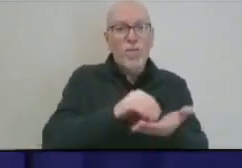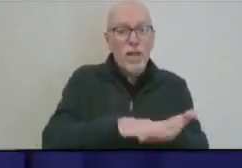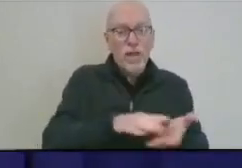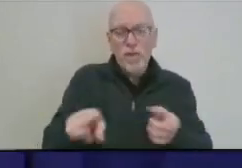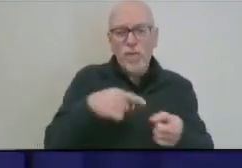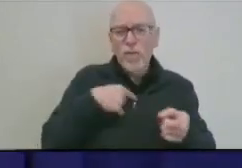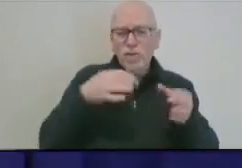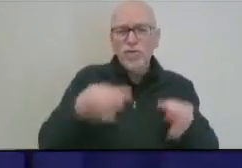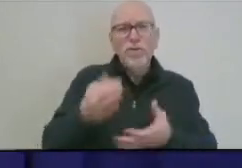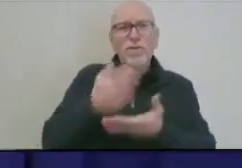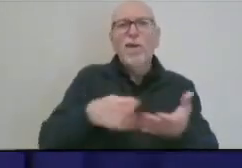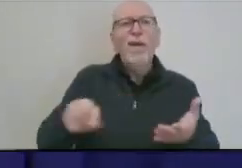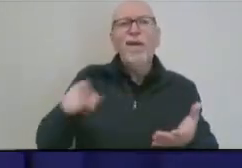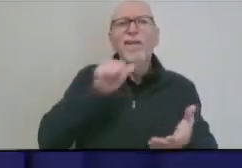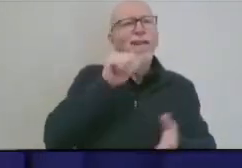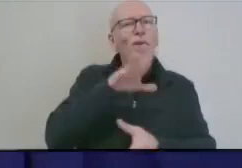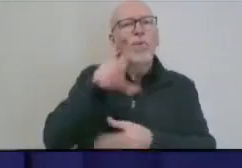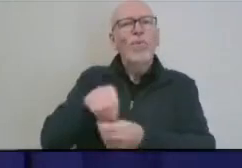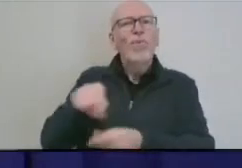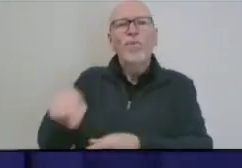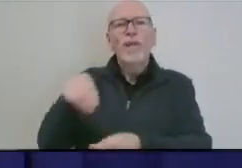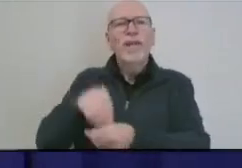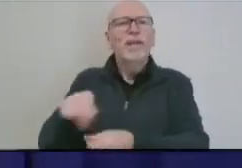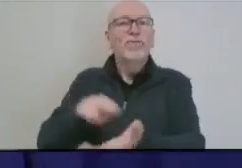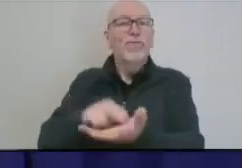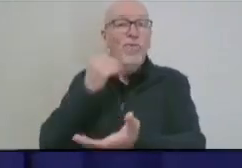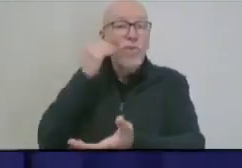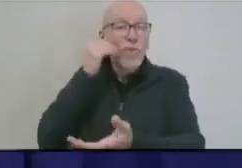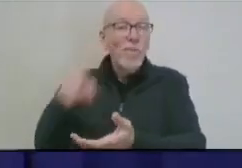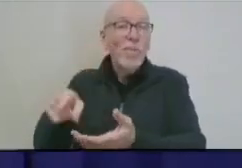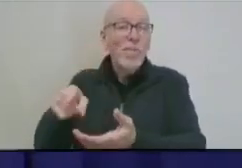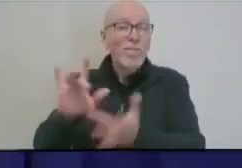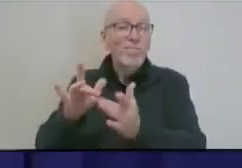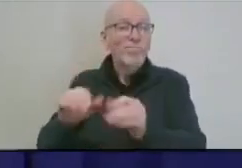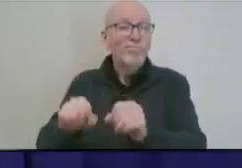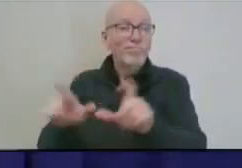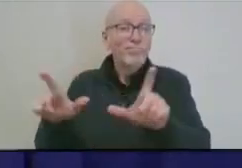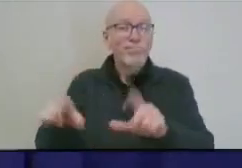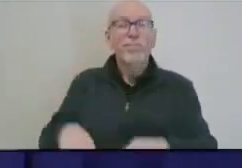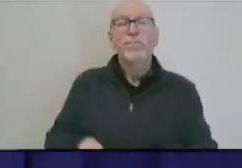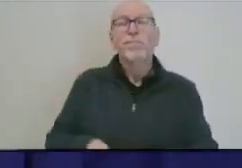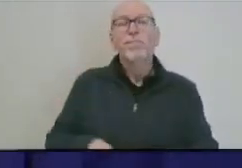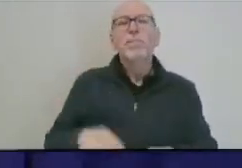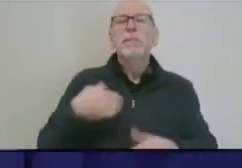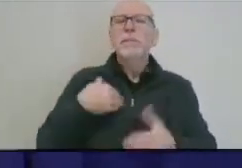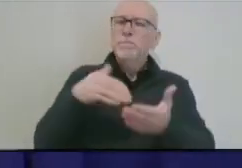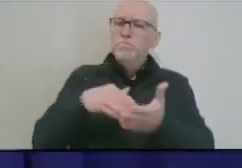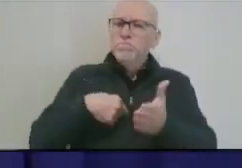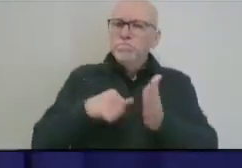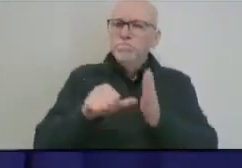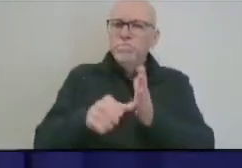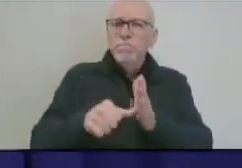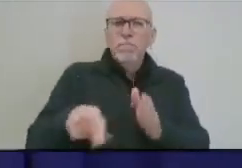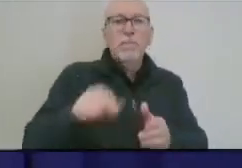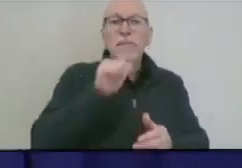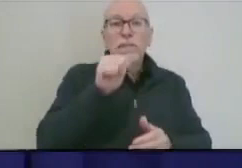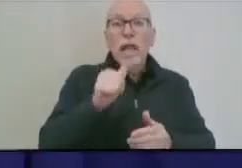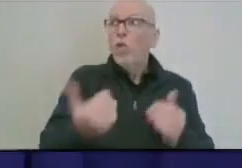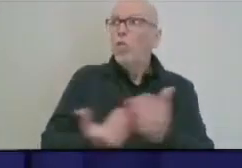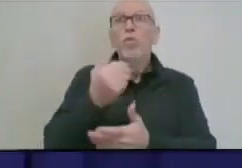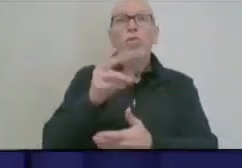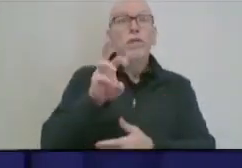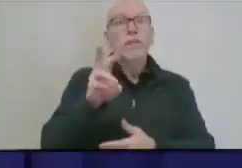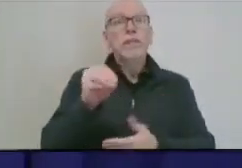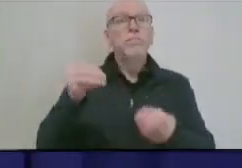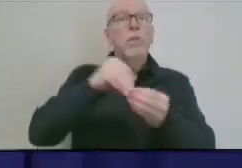that they had not been included in the long-term care dashboard. I want to emphasize again that these are not new deaths. All of